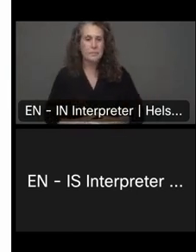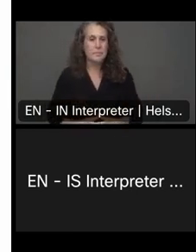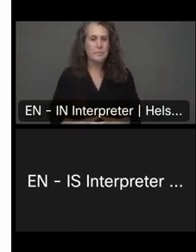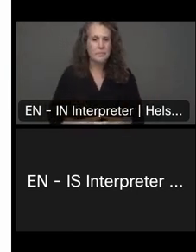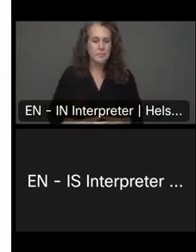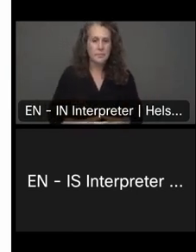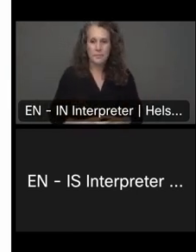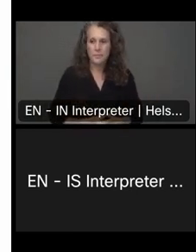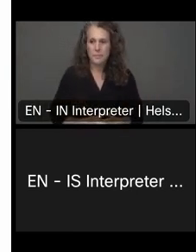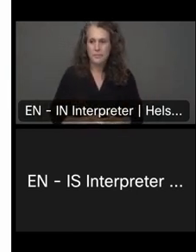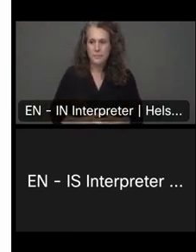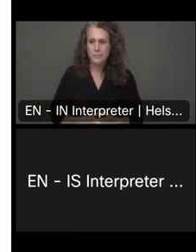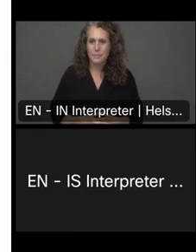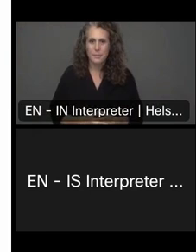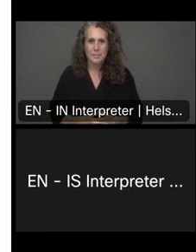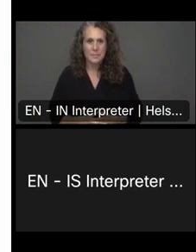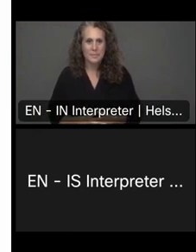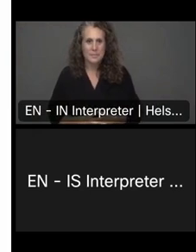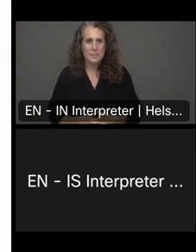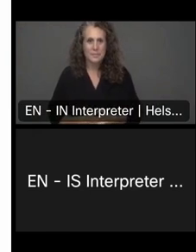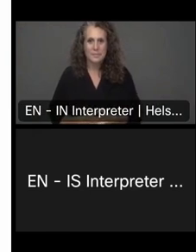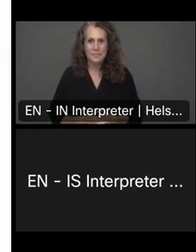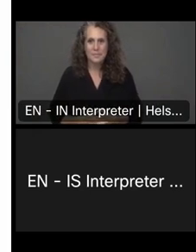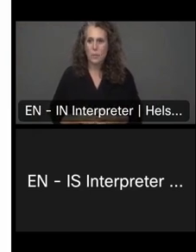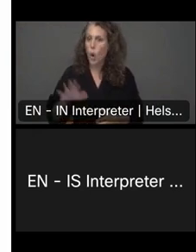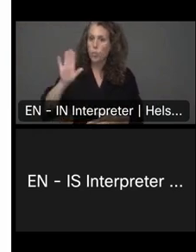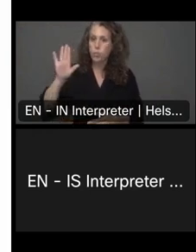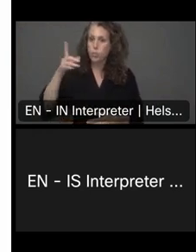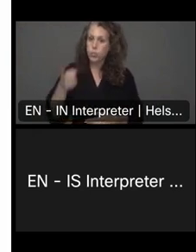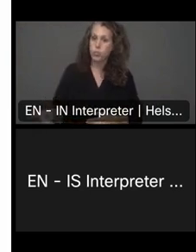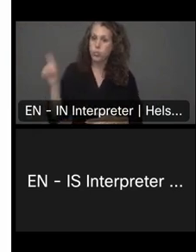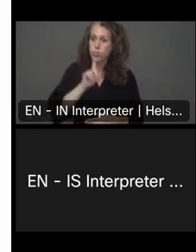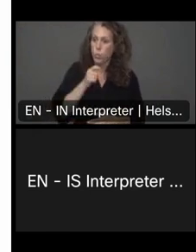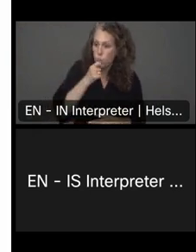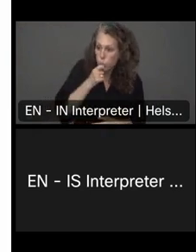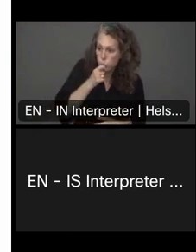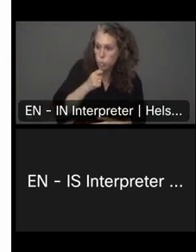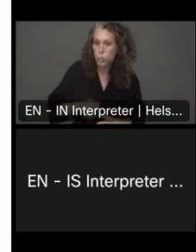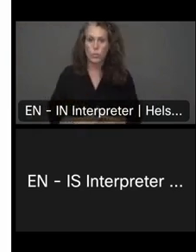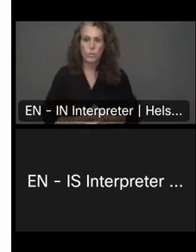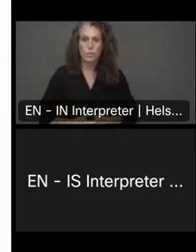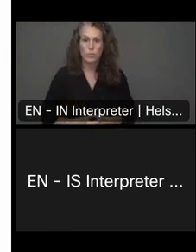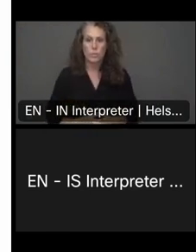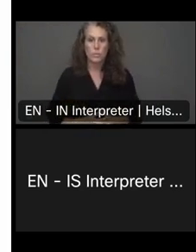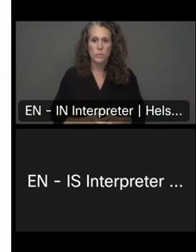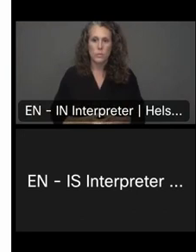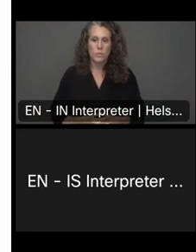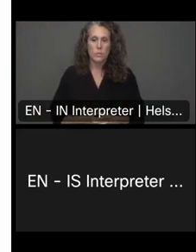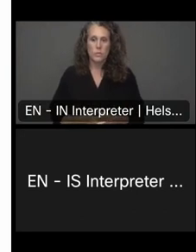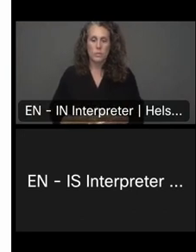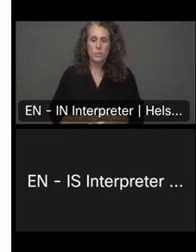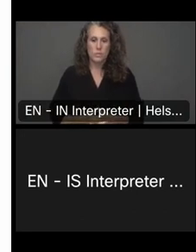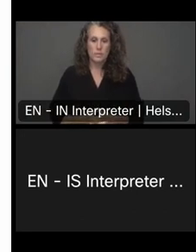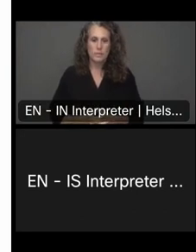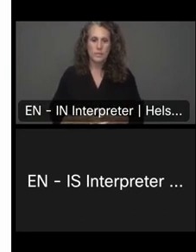I think you have to. You can come to this microphone. Yeah, maybe. Yes. Well,